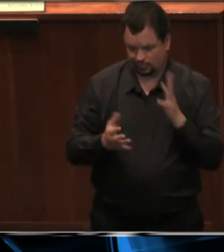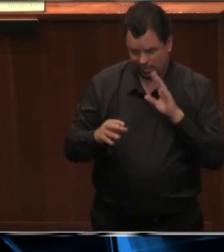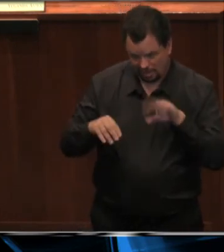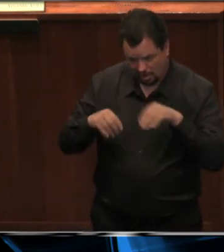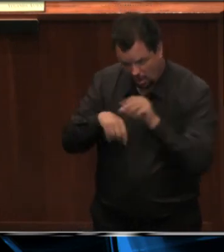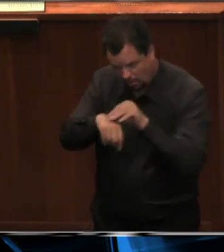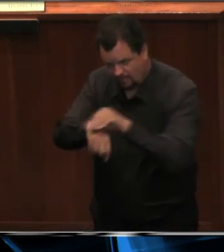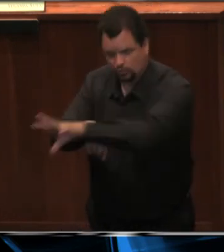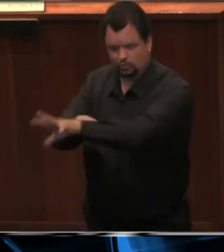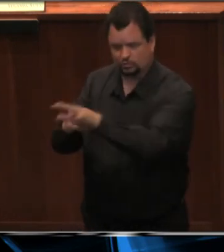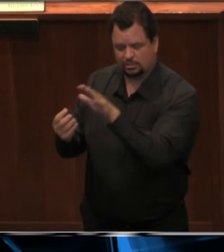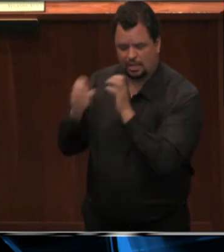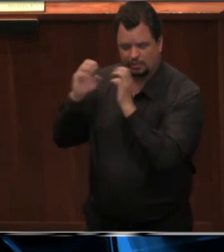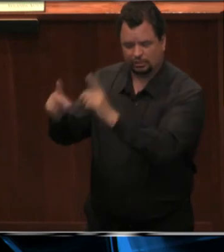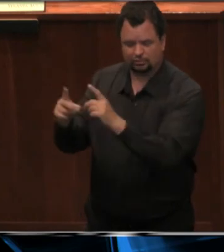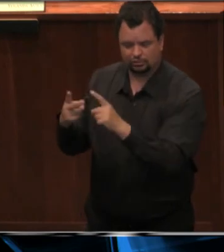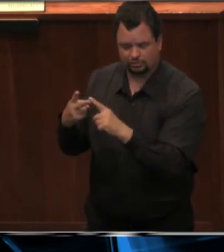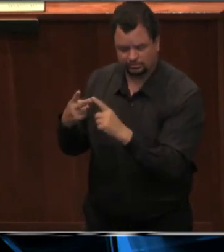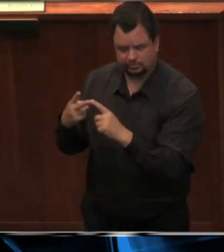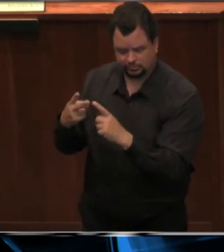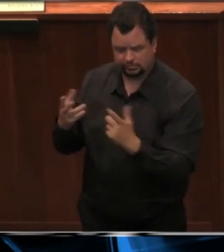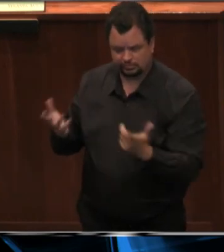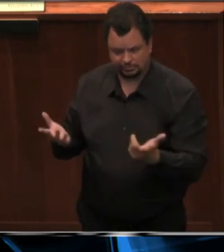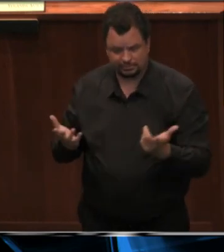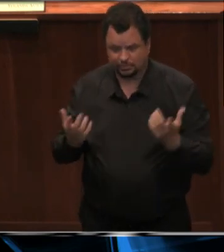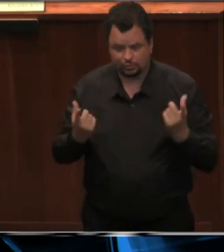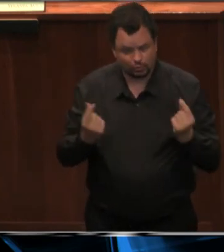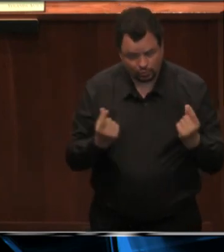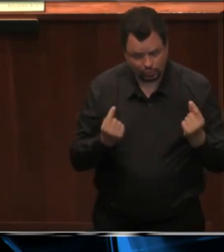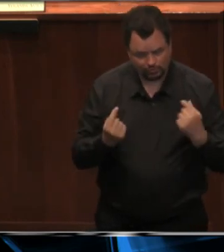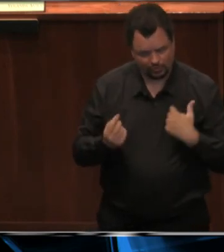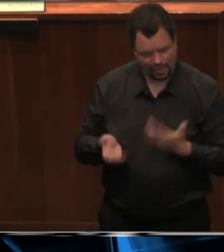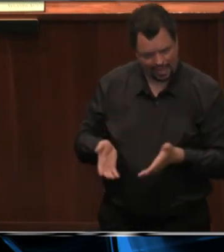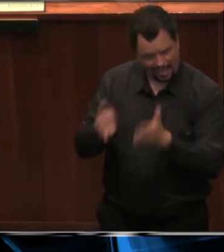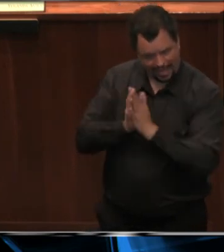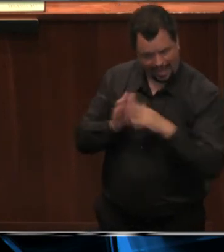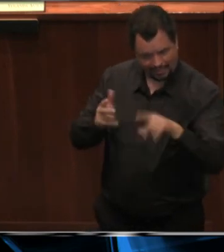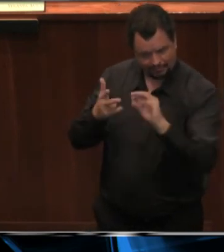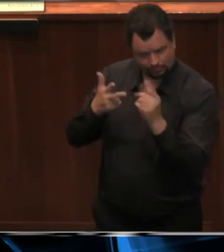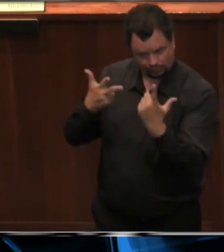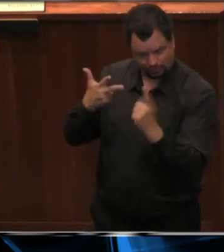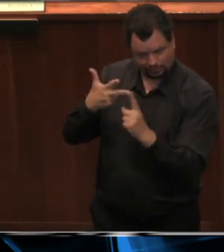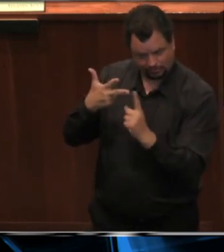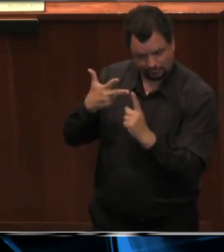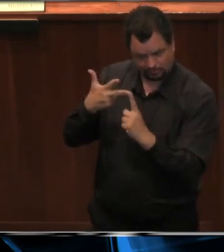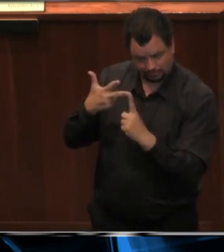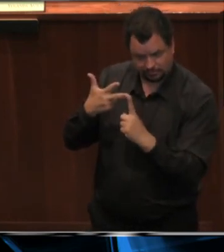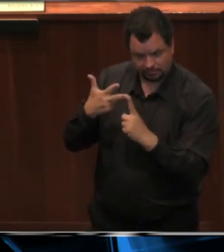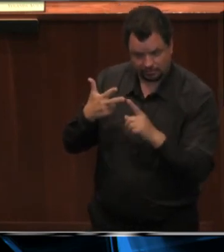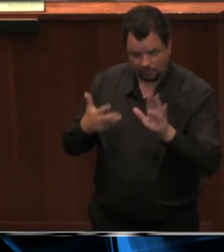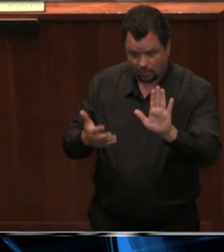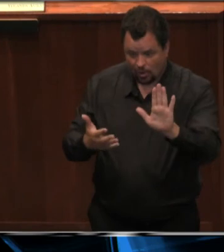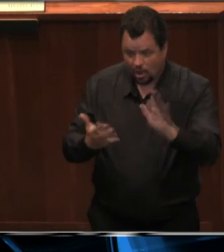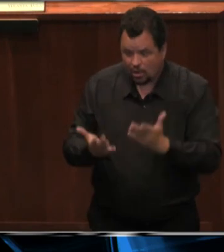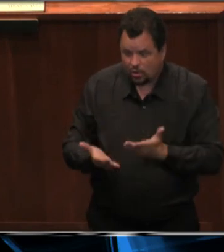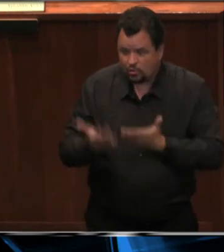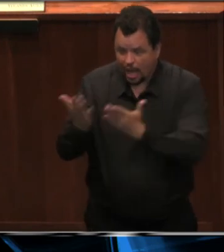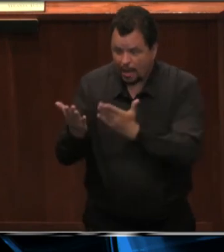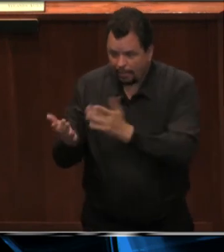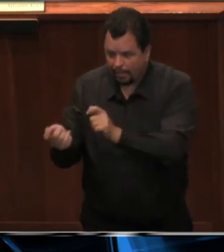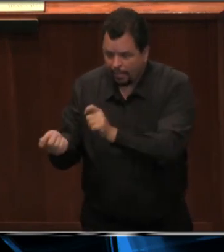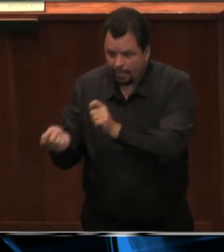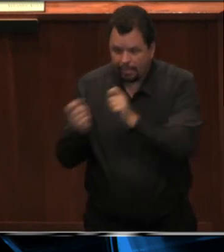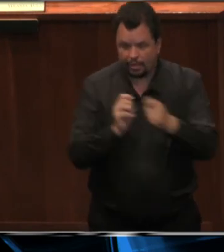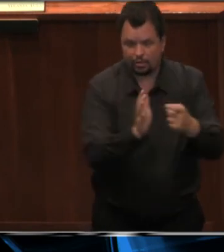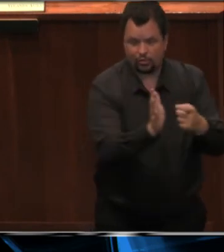2. What we're asking for is for situation number 3. That means that your recommendations become requirements, the districts are